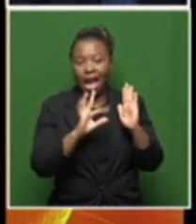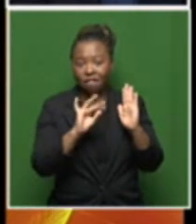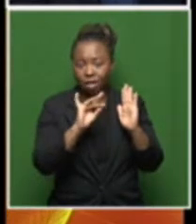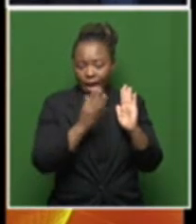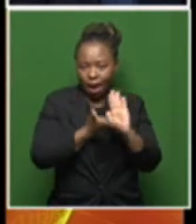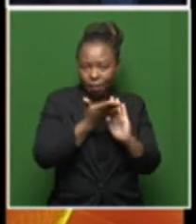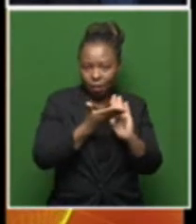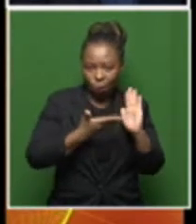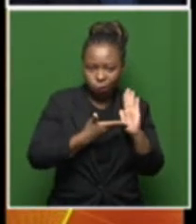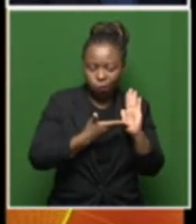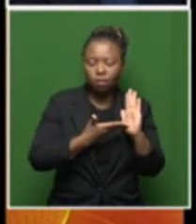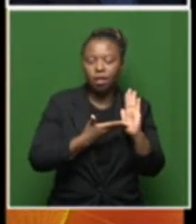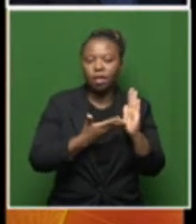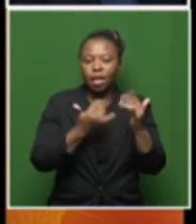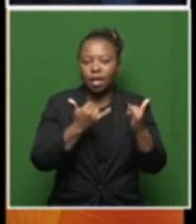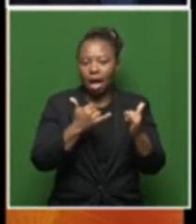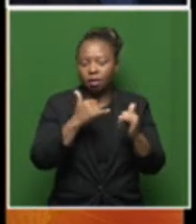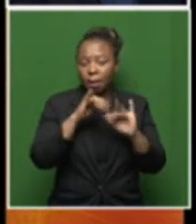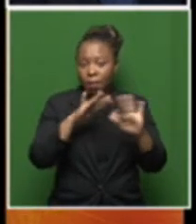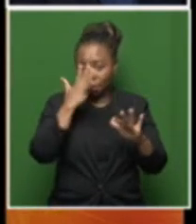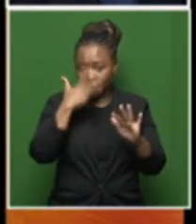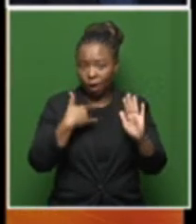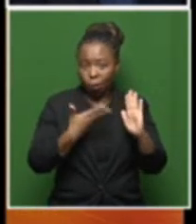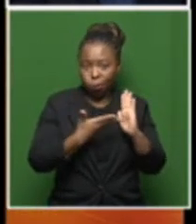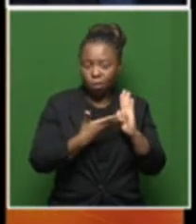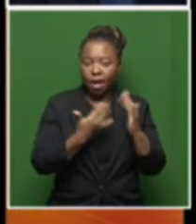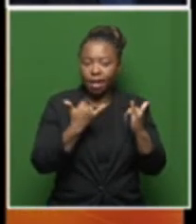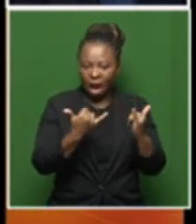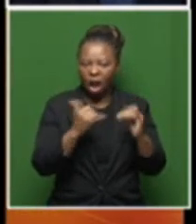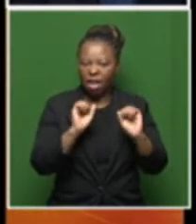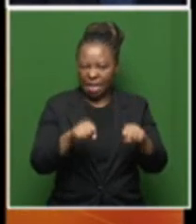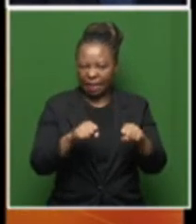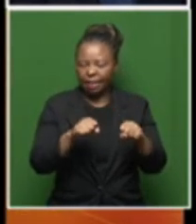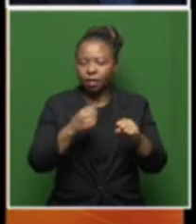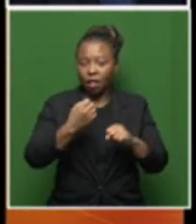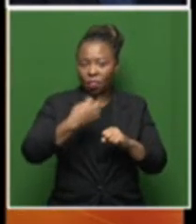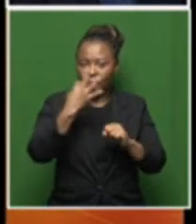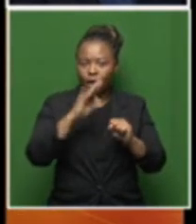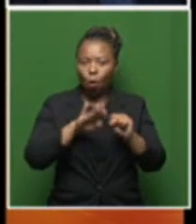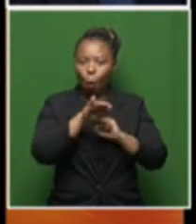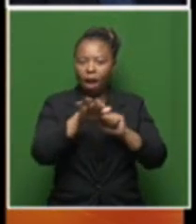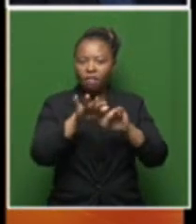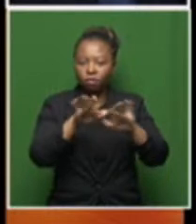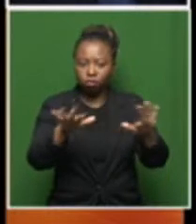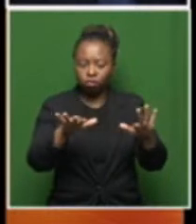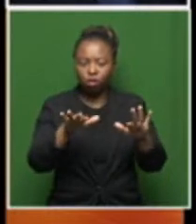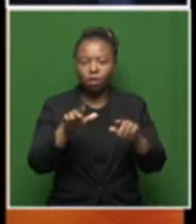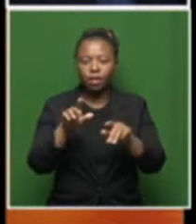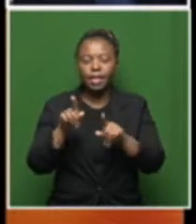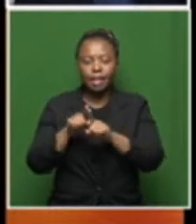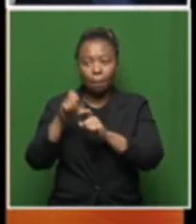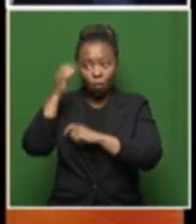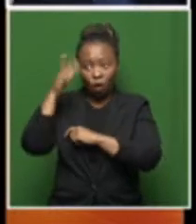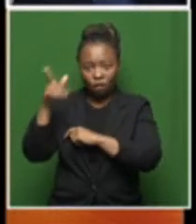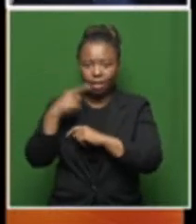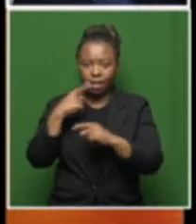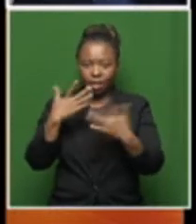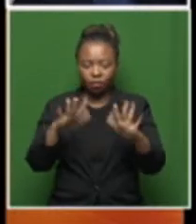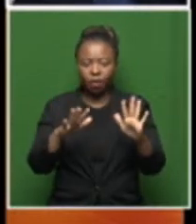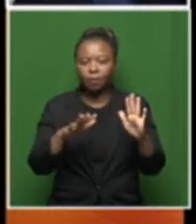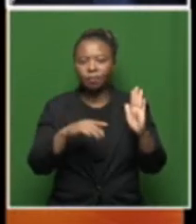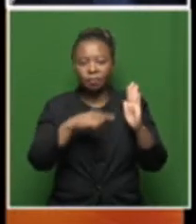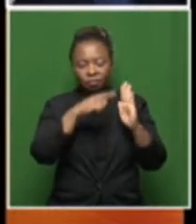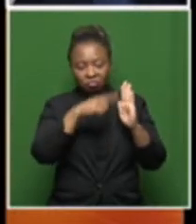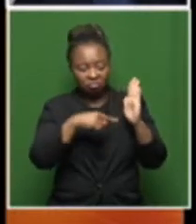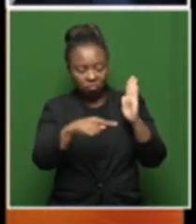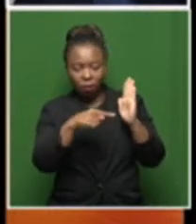the cases. So we are solidly in that third wave, as pointed out by Professor De Oliveira. All our markers on the screen,